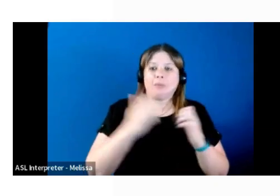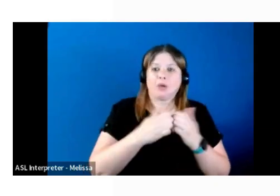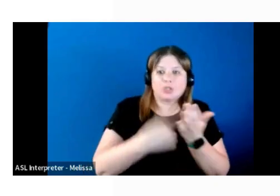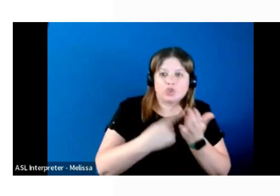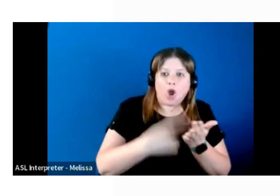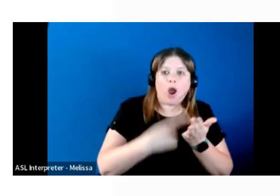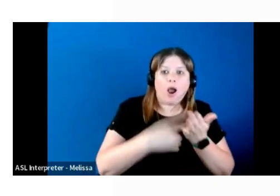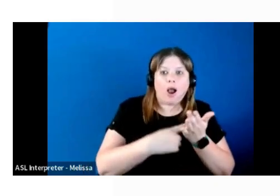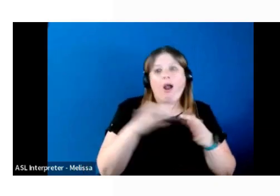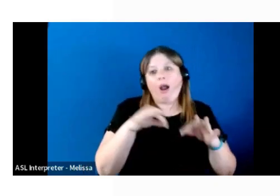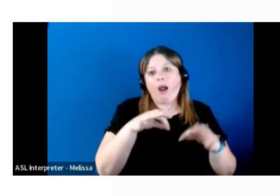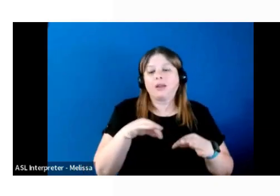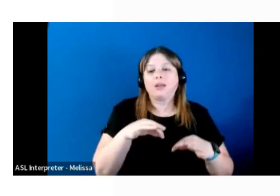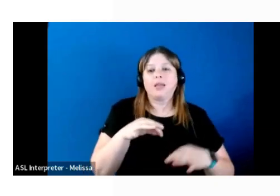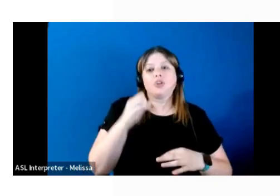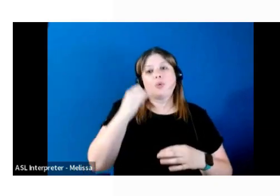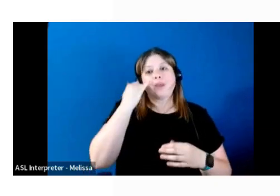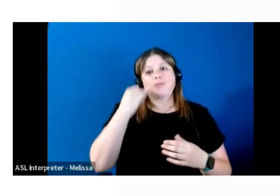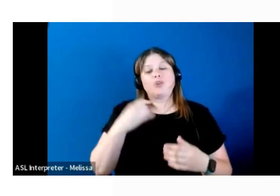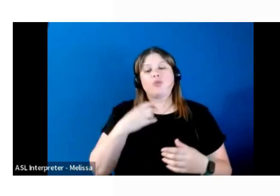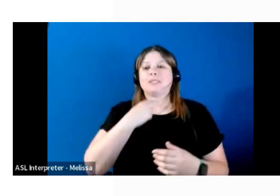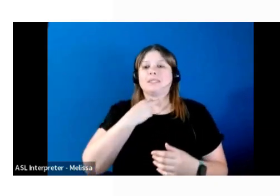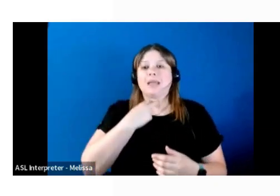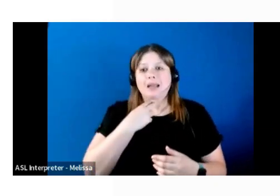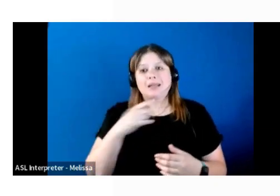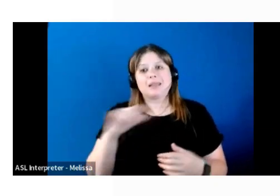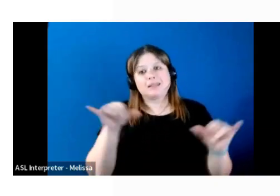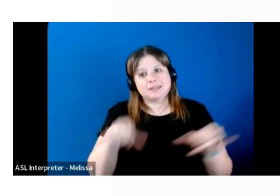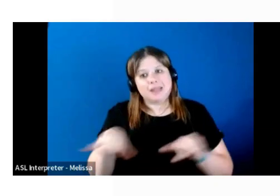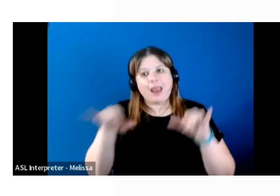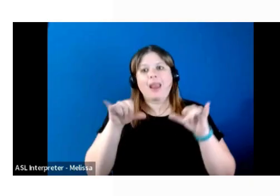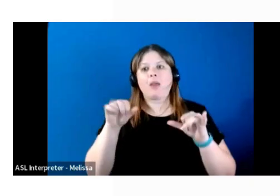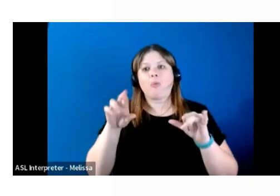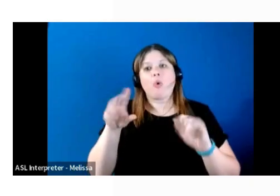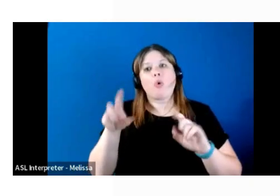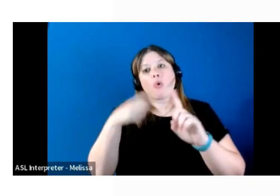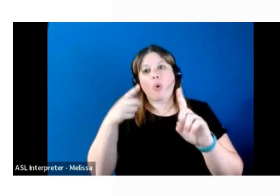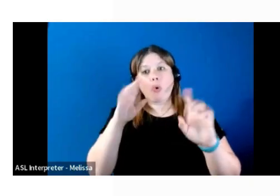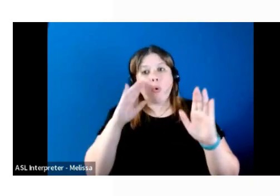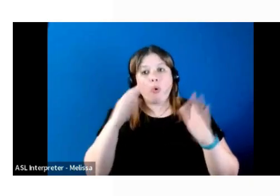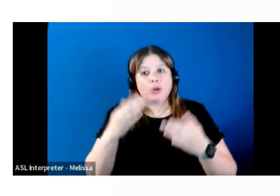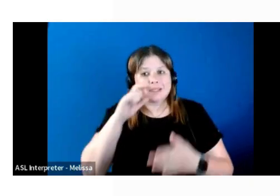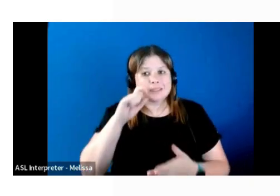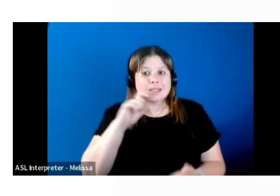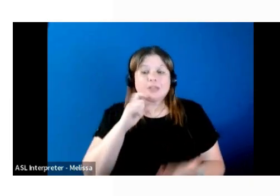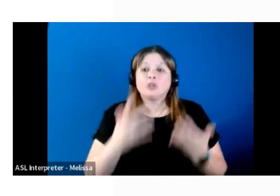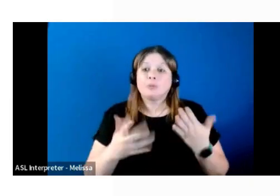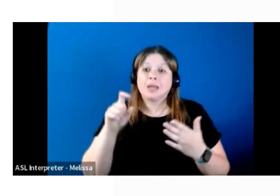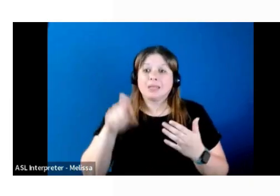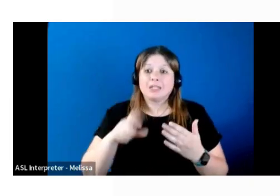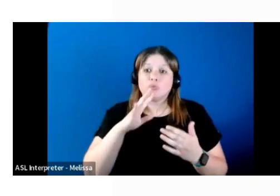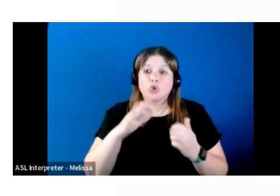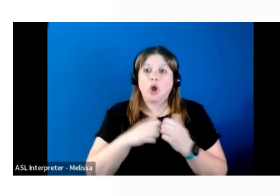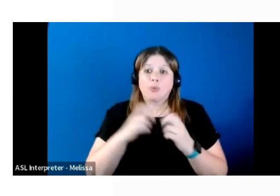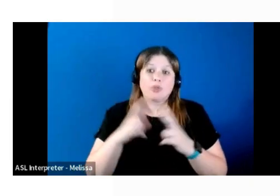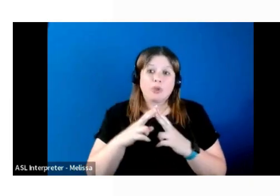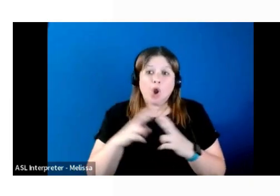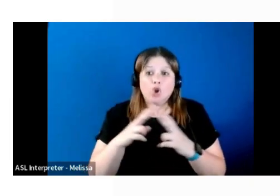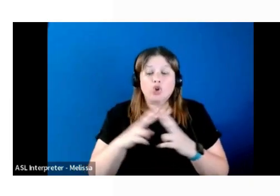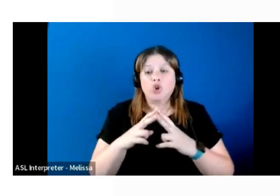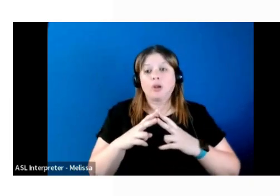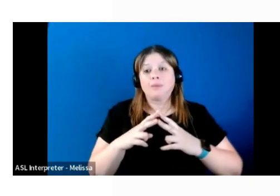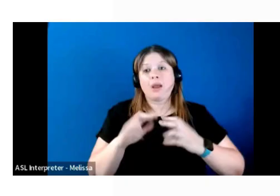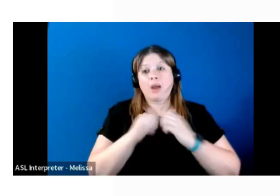or in goal-oriented sex, it may be necessary to talk with your partner about how you